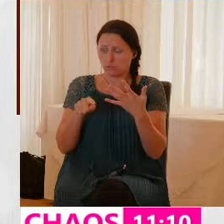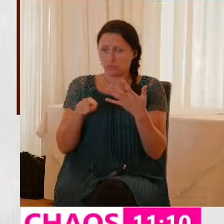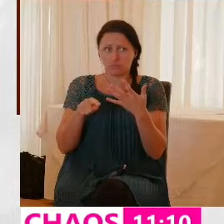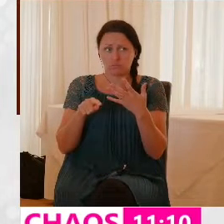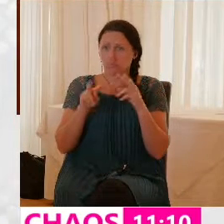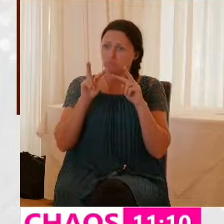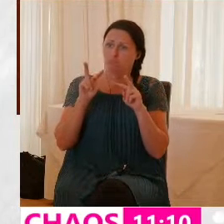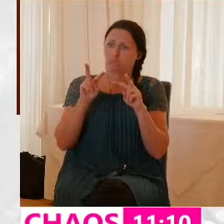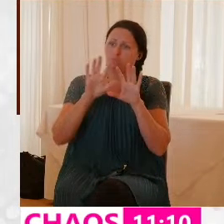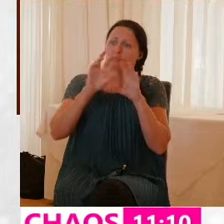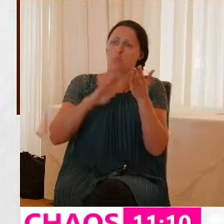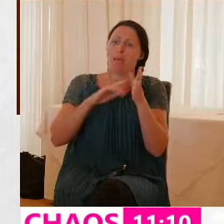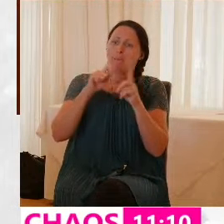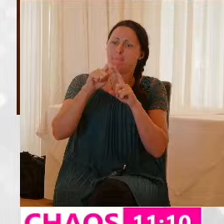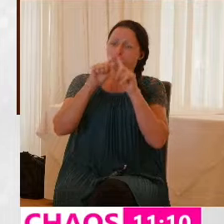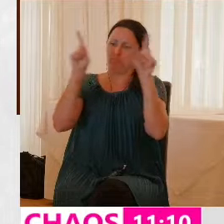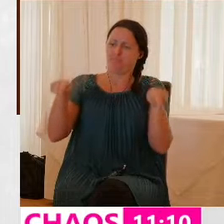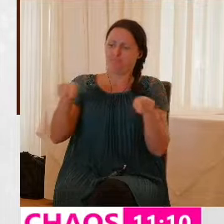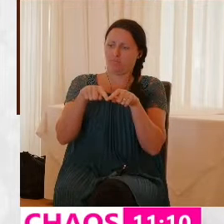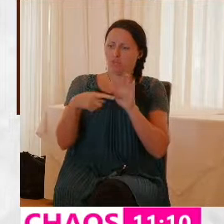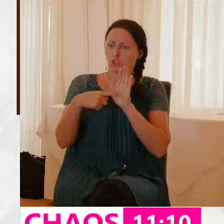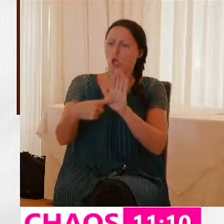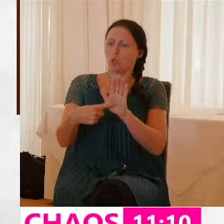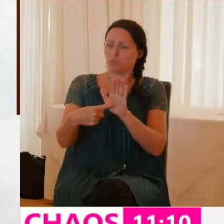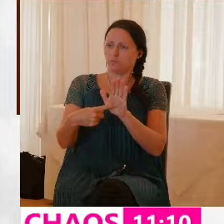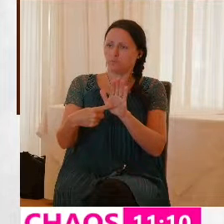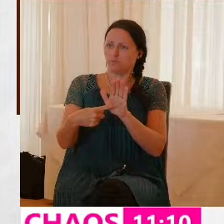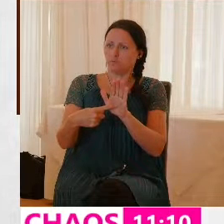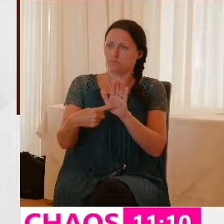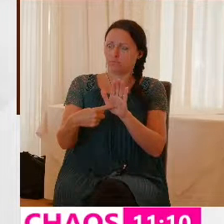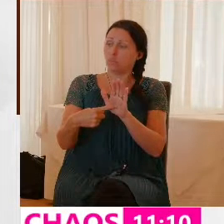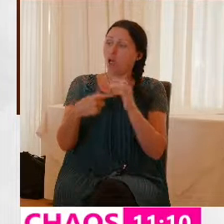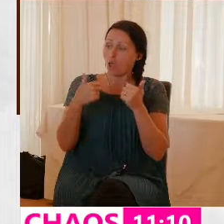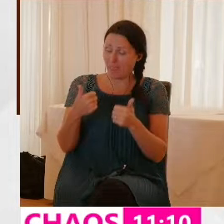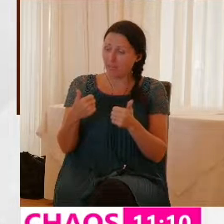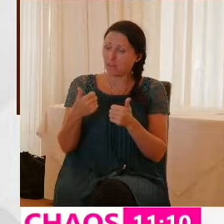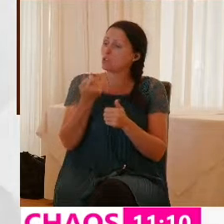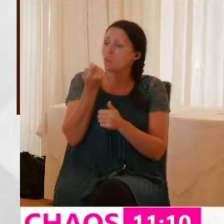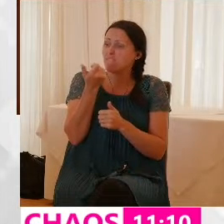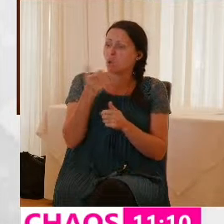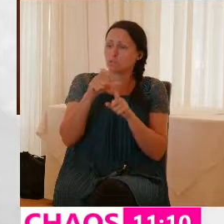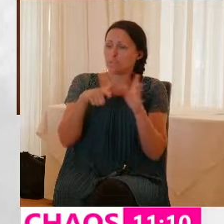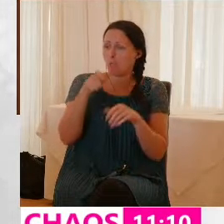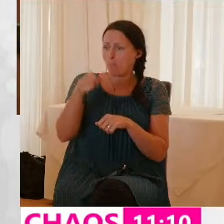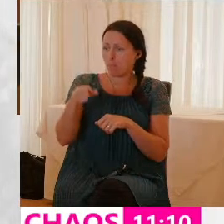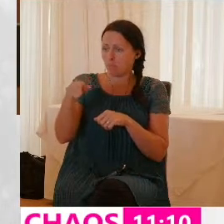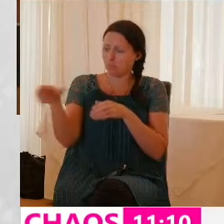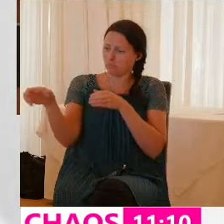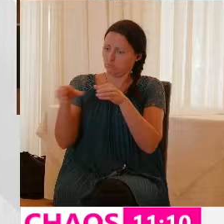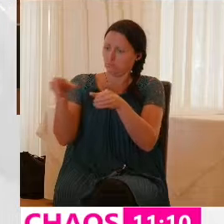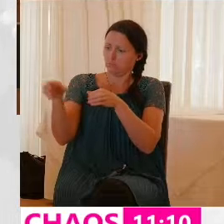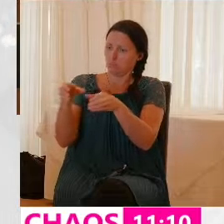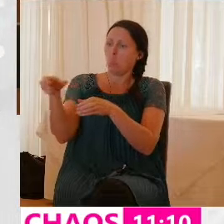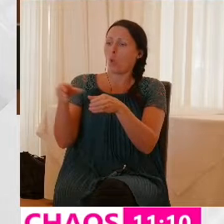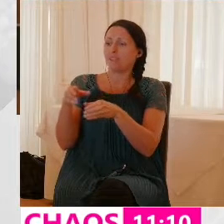showing. And then I was saying that what that leads to. And they were telling that leads to lack of